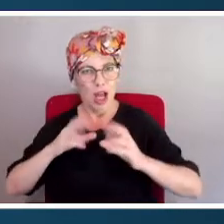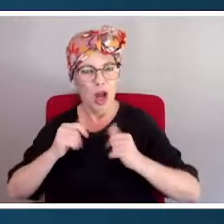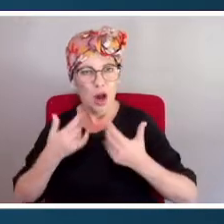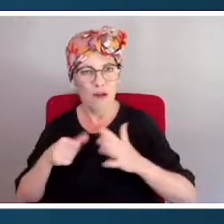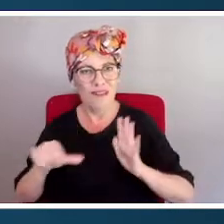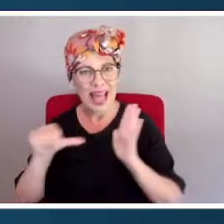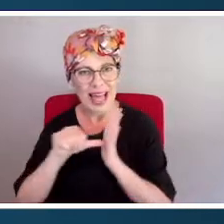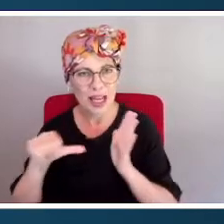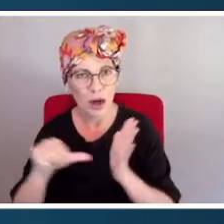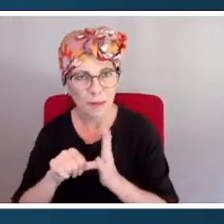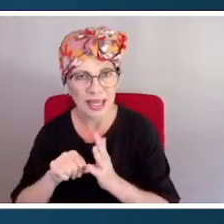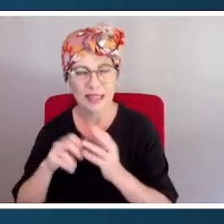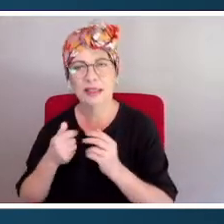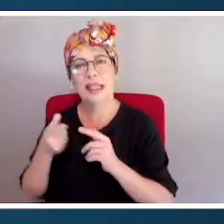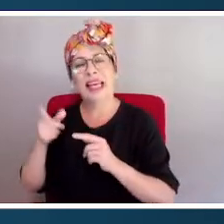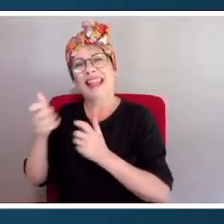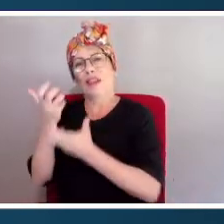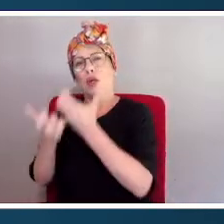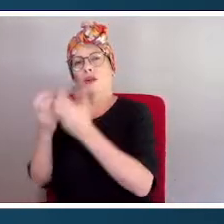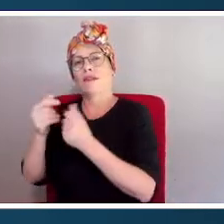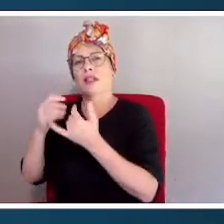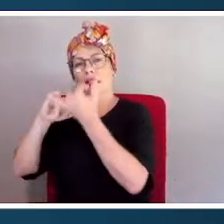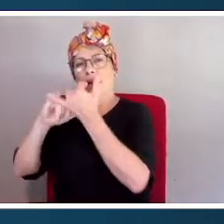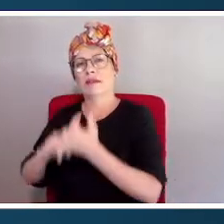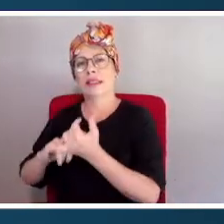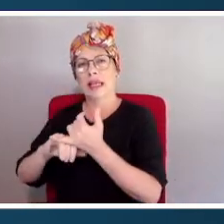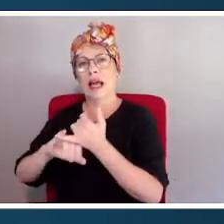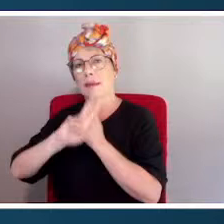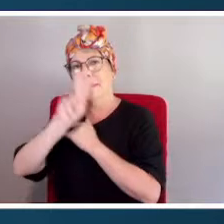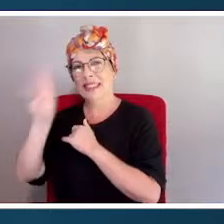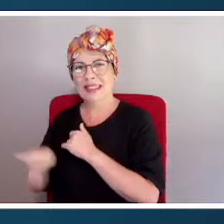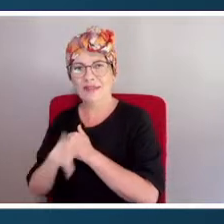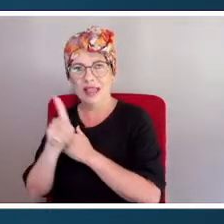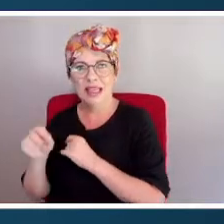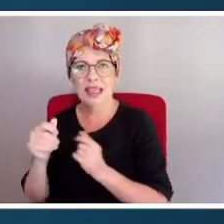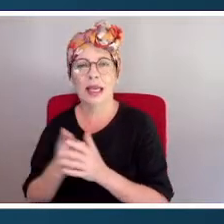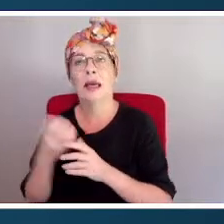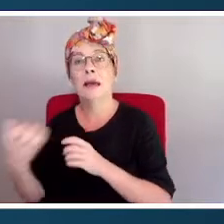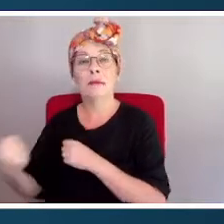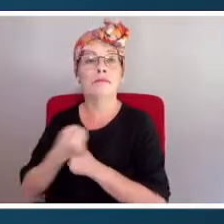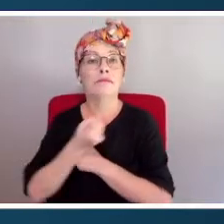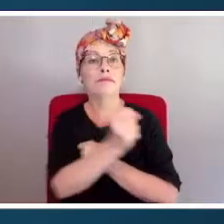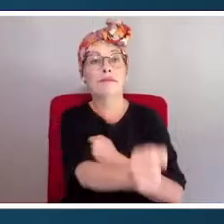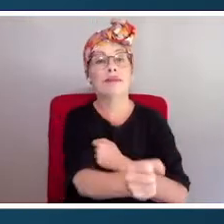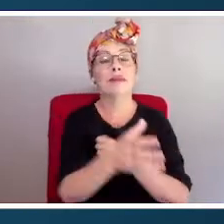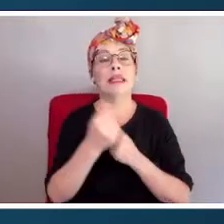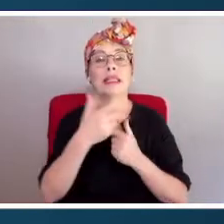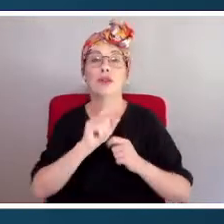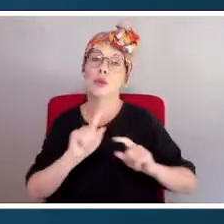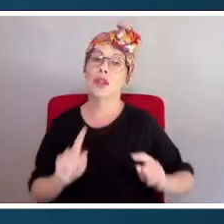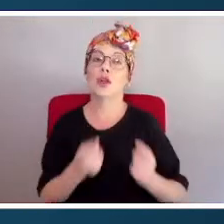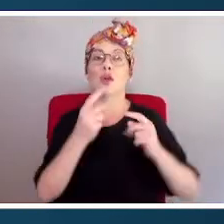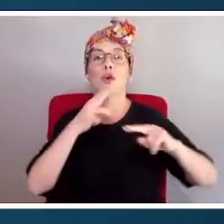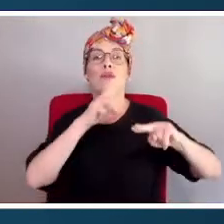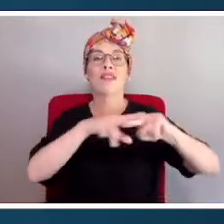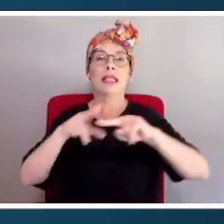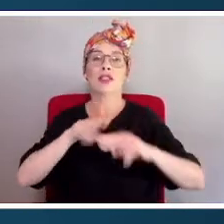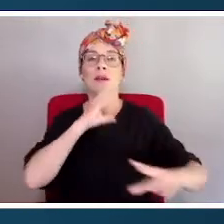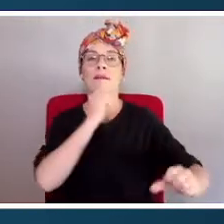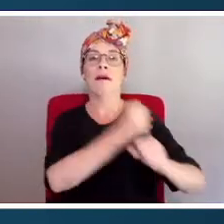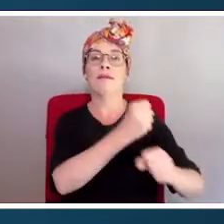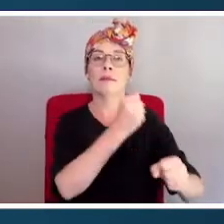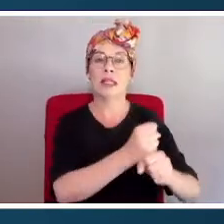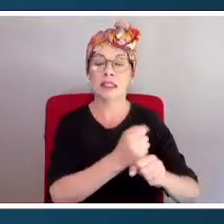South Pacific. Since being appointed as part of the new Fiji governing coalition in 2022, the Deputy Prime Minister has been